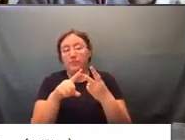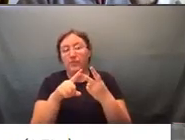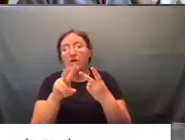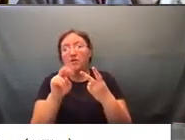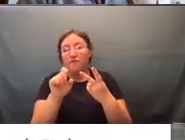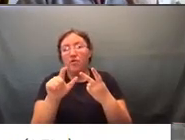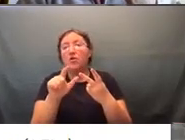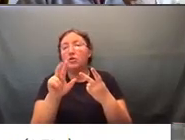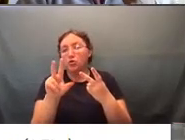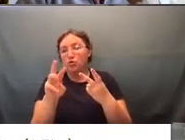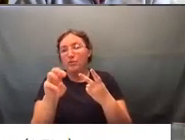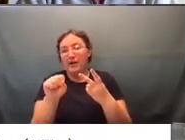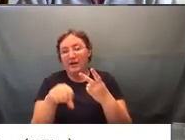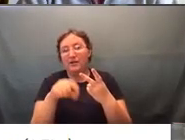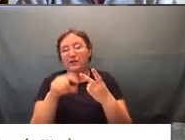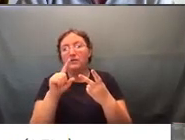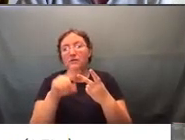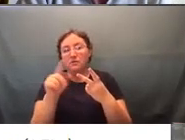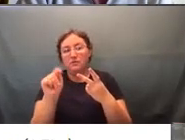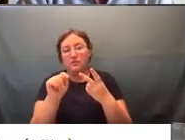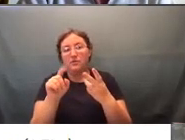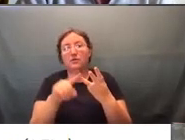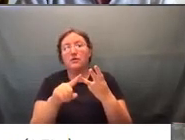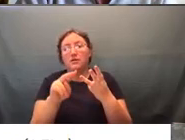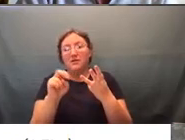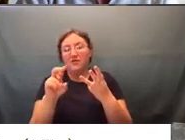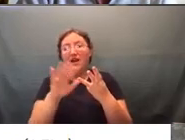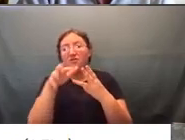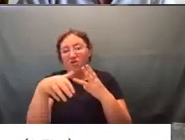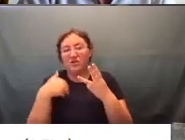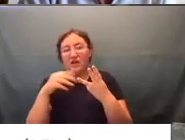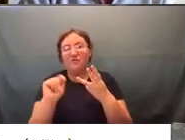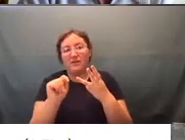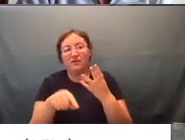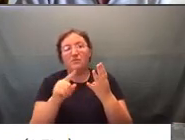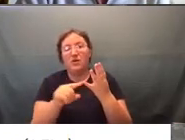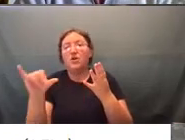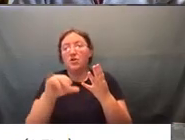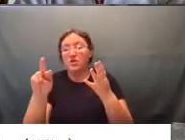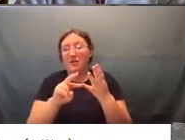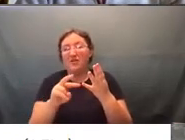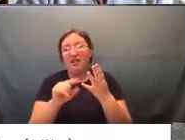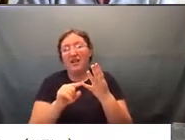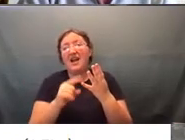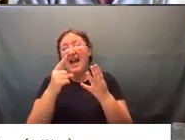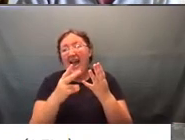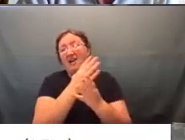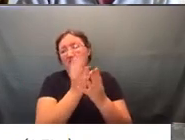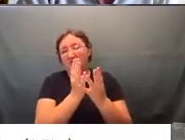miles in, top of Nevada Falls, a little further, in Yosemite Valley, which is still just about halfway